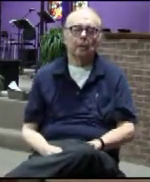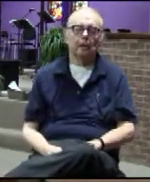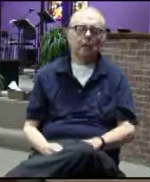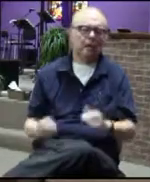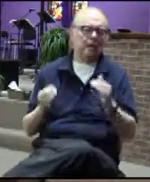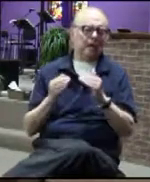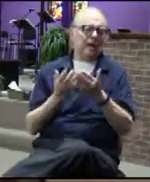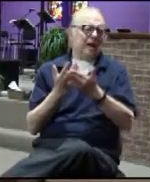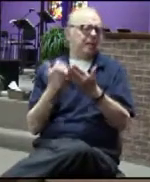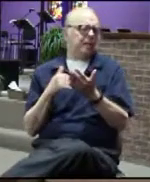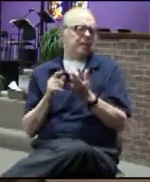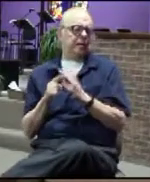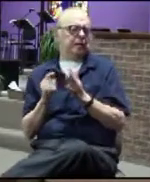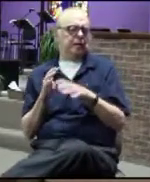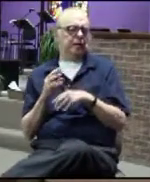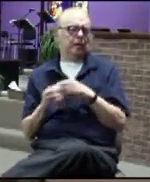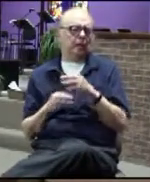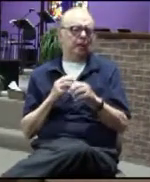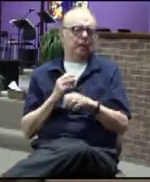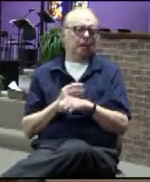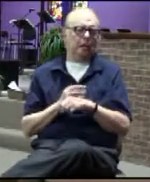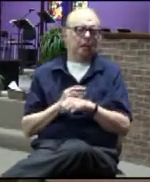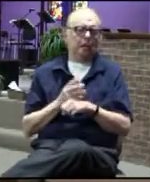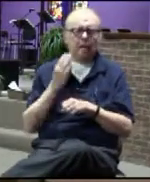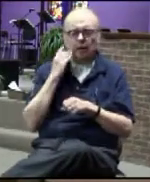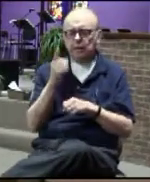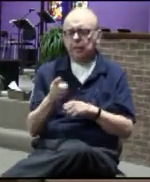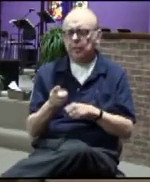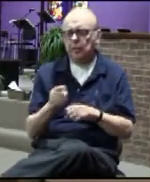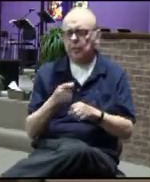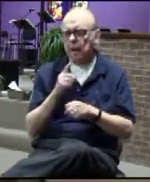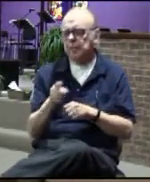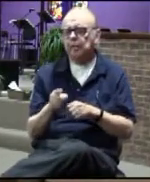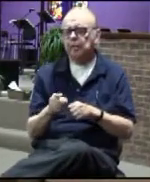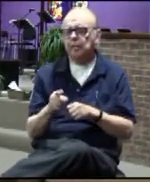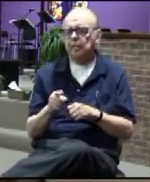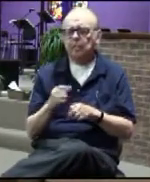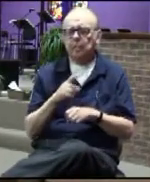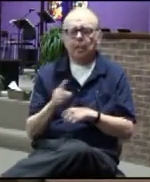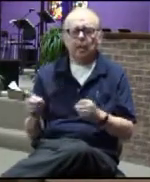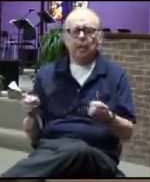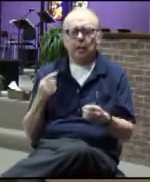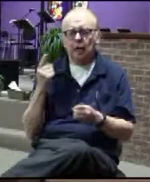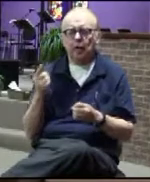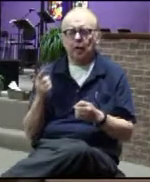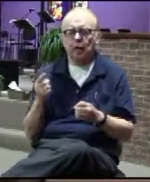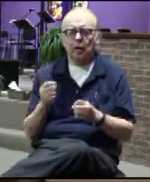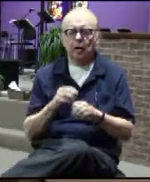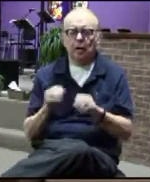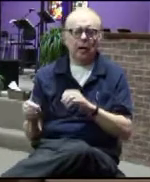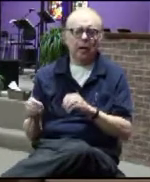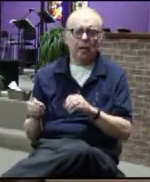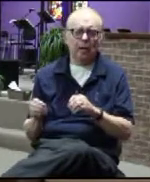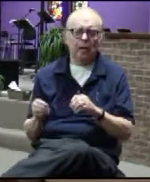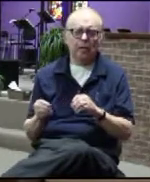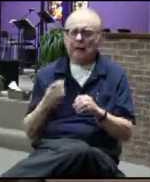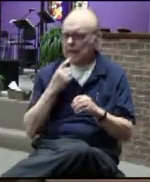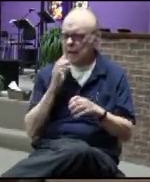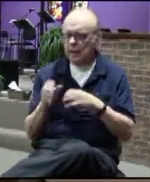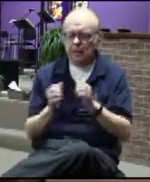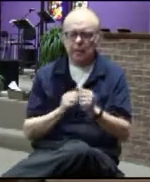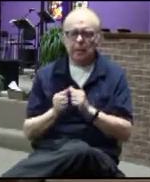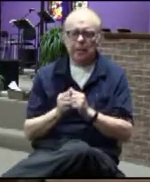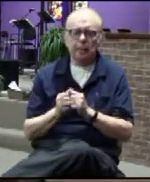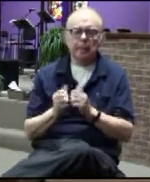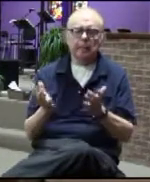even before the beginning of the earth I knew you I created you I made your thoughts I put your bones together I put